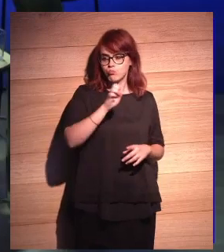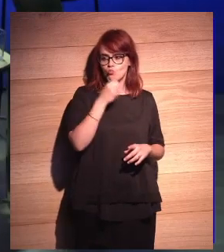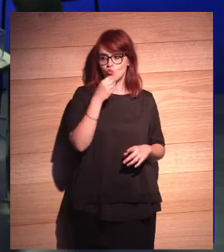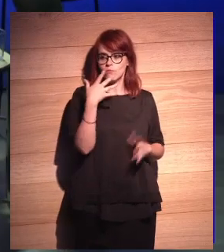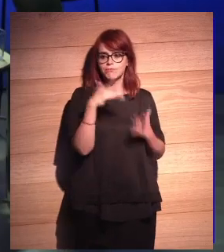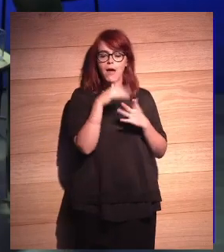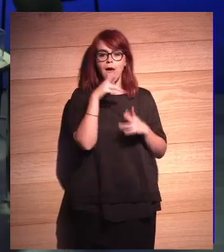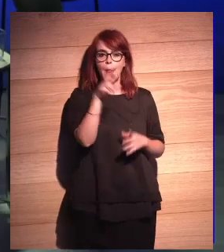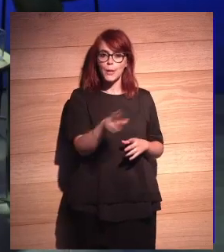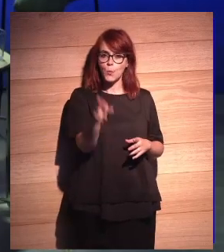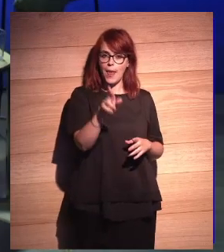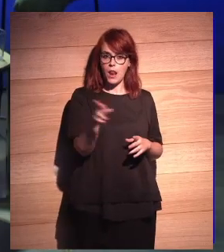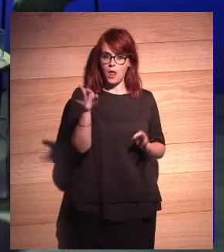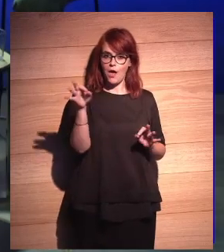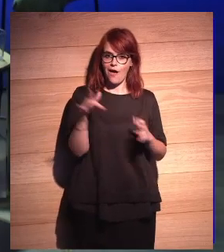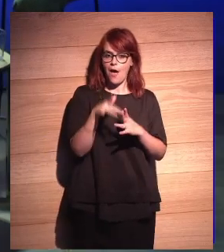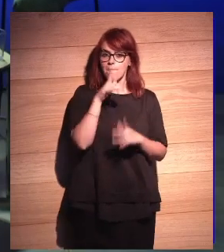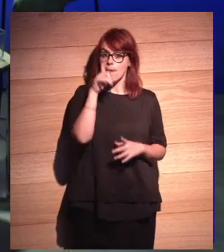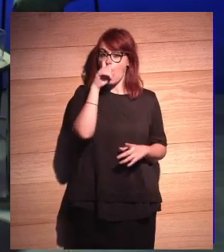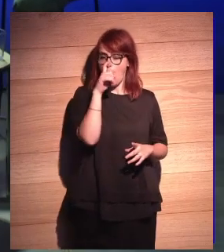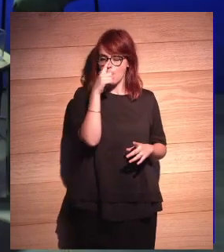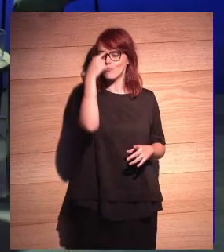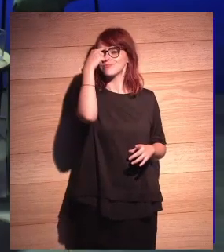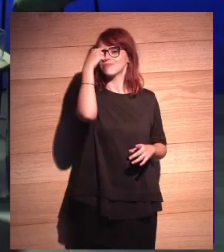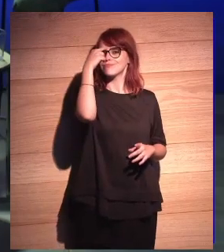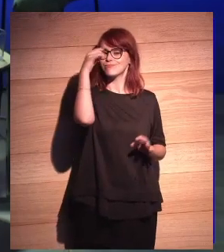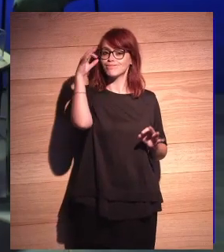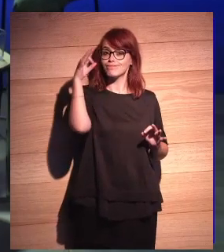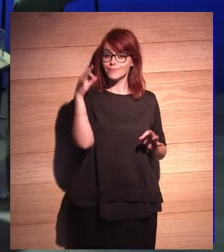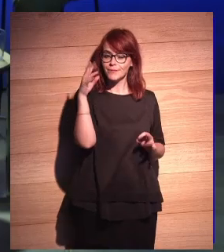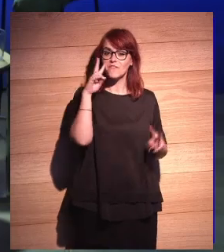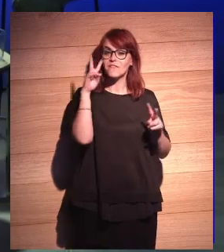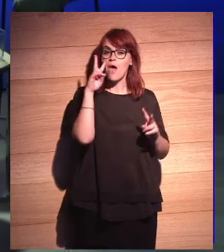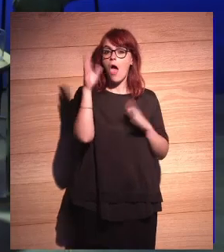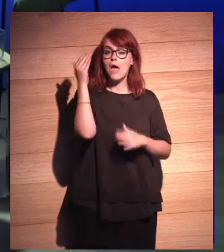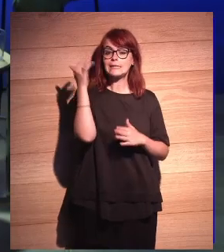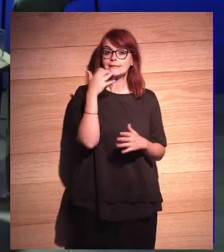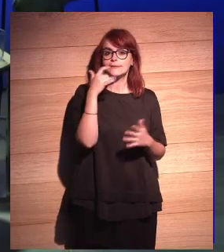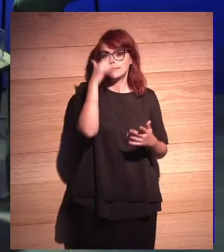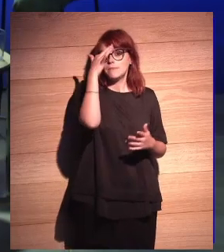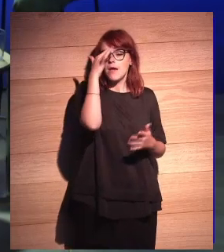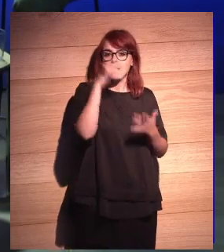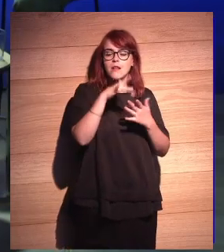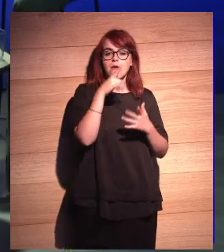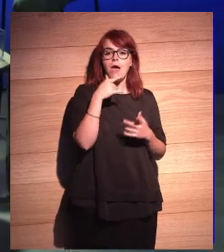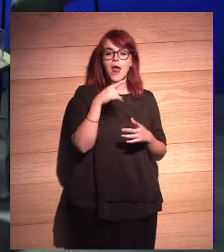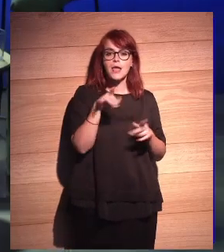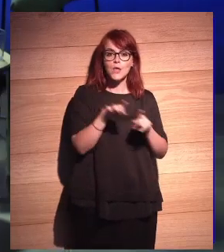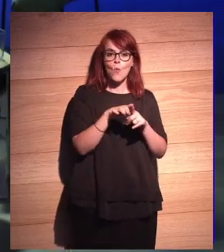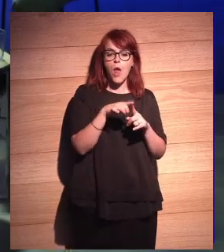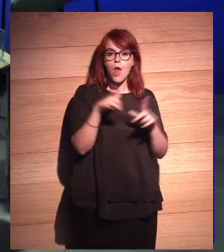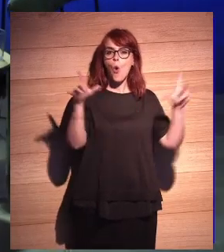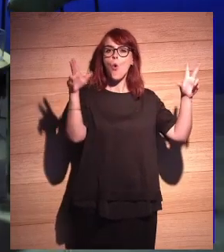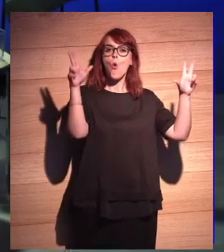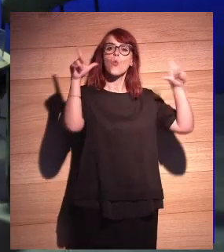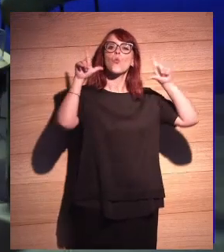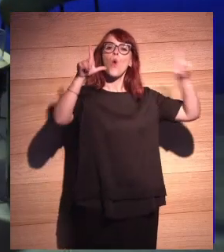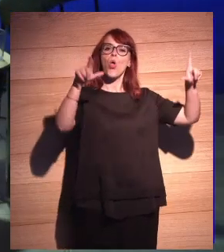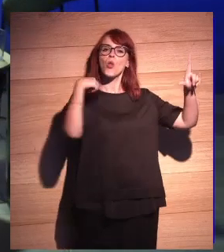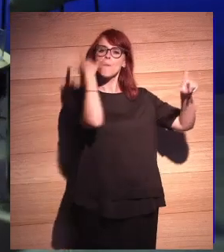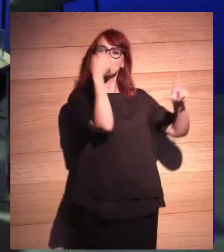are some tools that we have that allow us to recover a certain memory. We can see, if for instance the